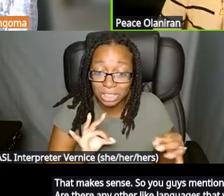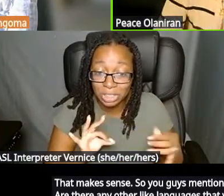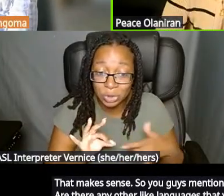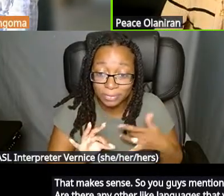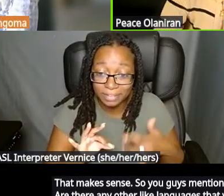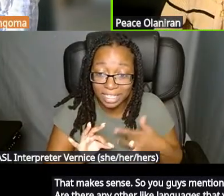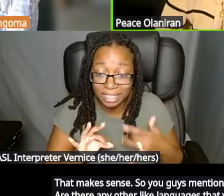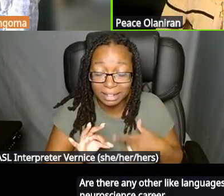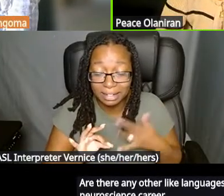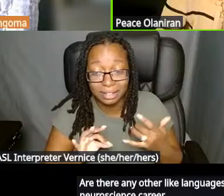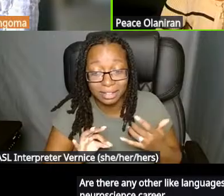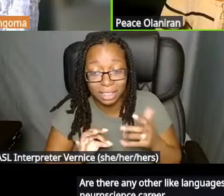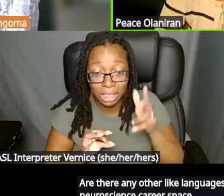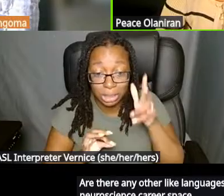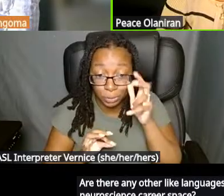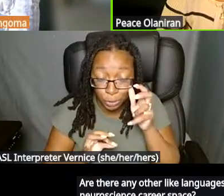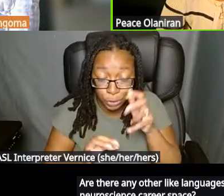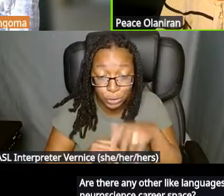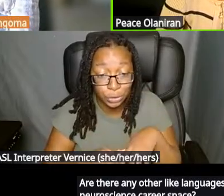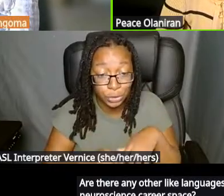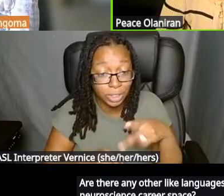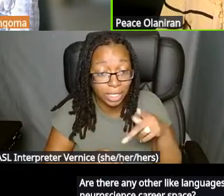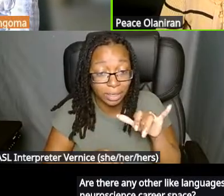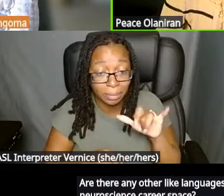career space?